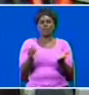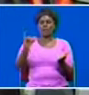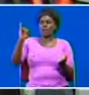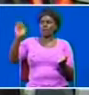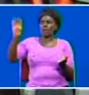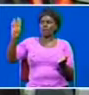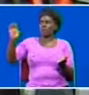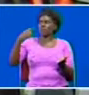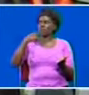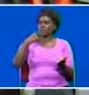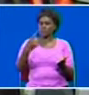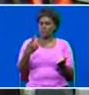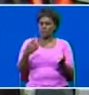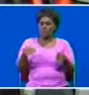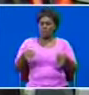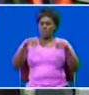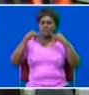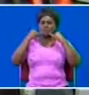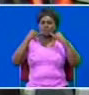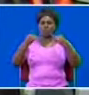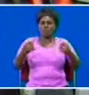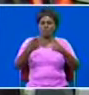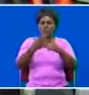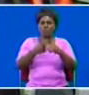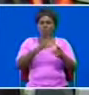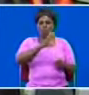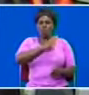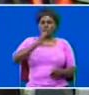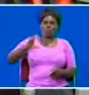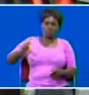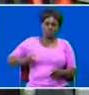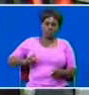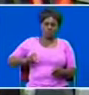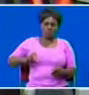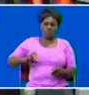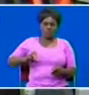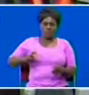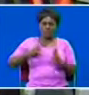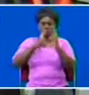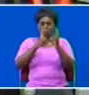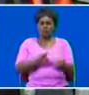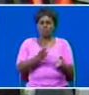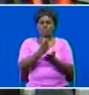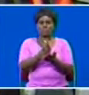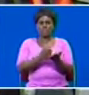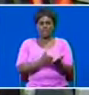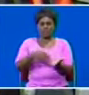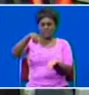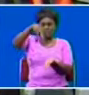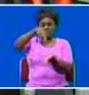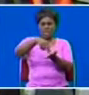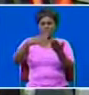IEBC says it is awaiting information from the Commission on Higher Education following reports that some of the